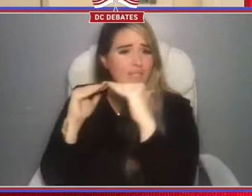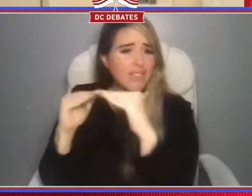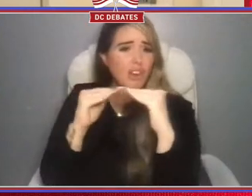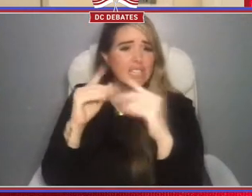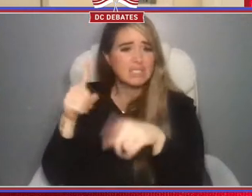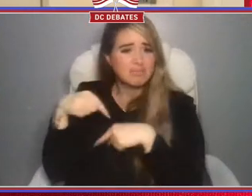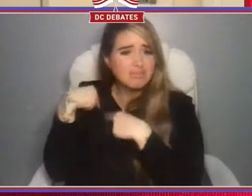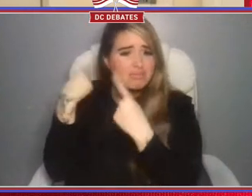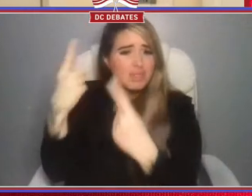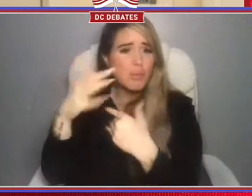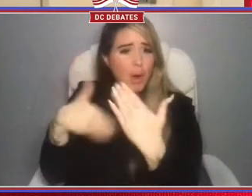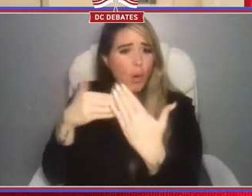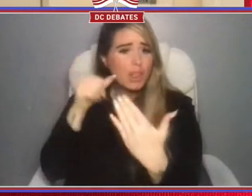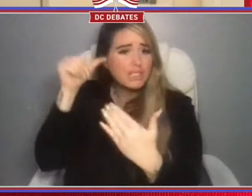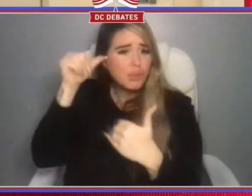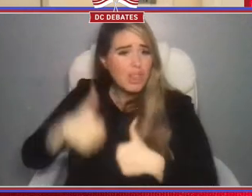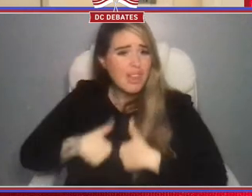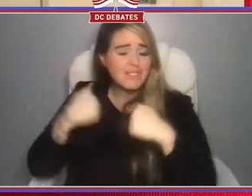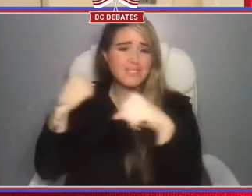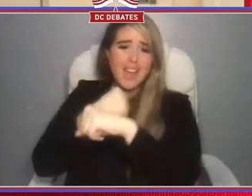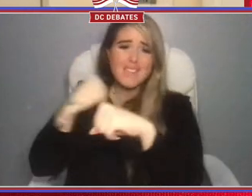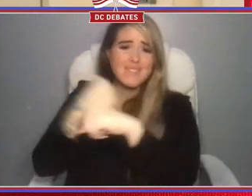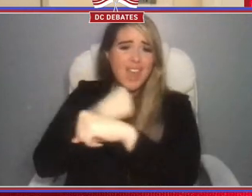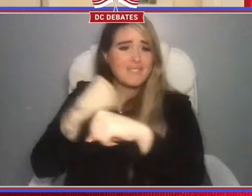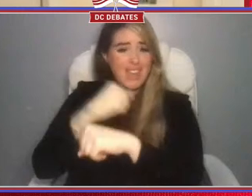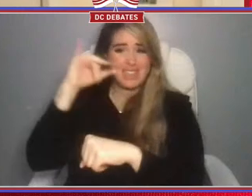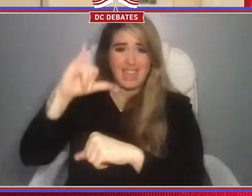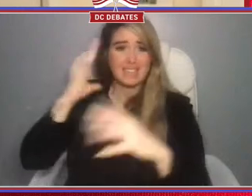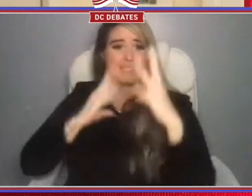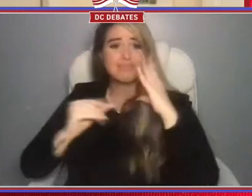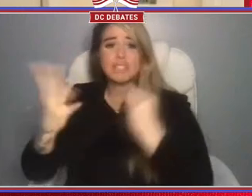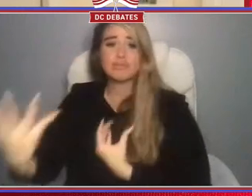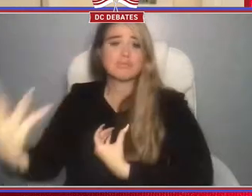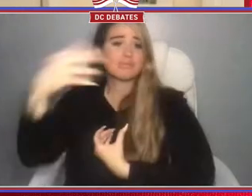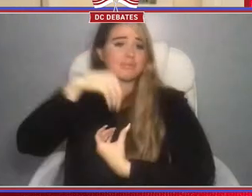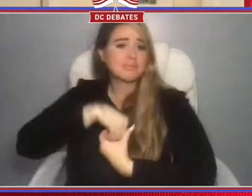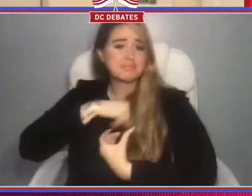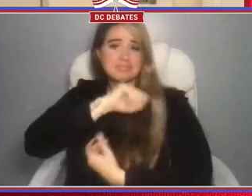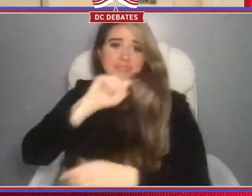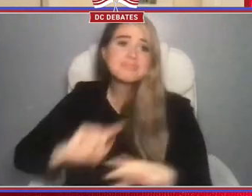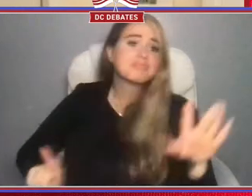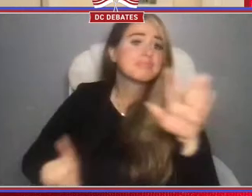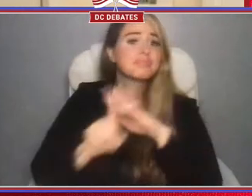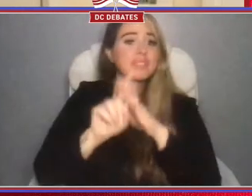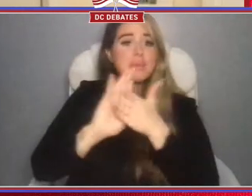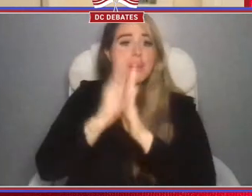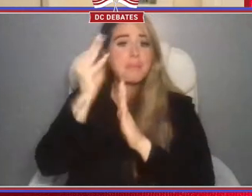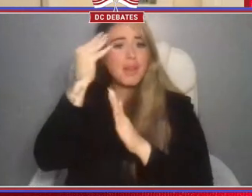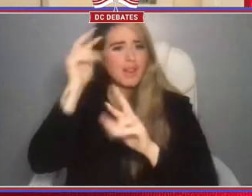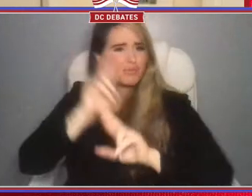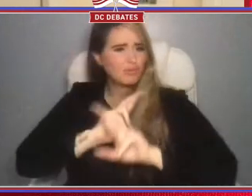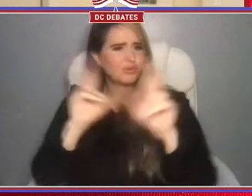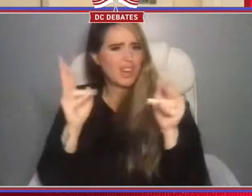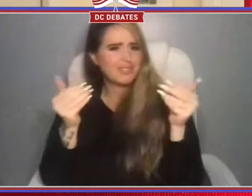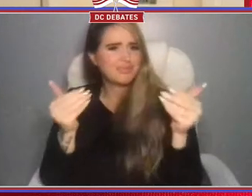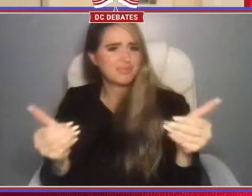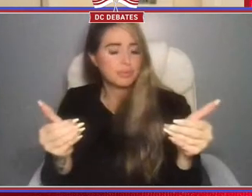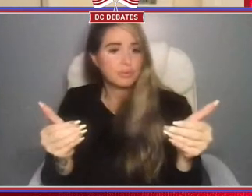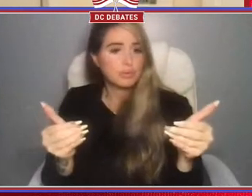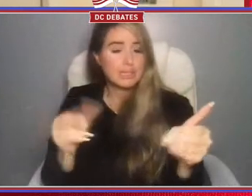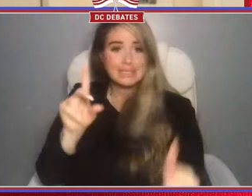life, and I want to bring that experience to the office of mayor. What D.C. doesn't need now is another